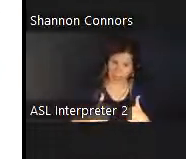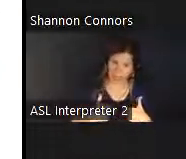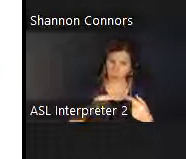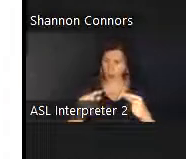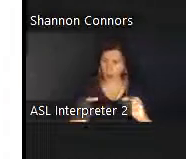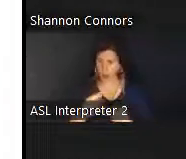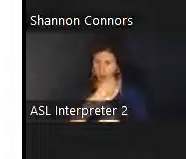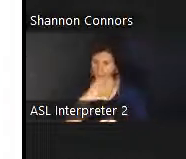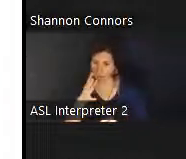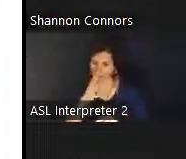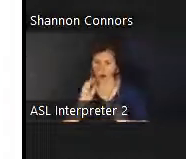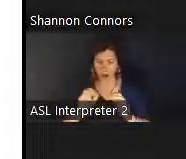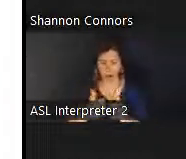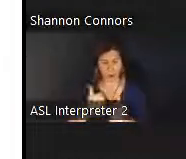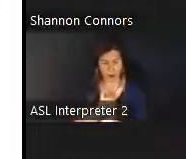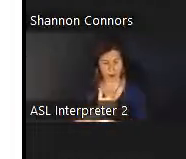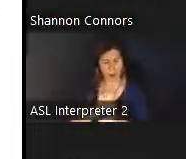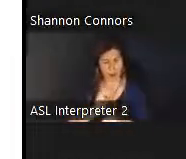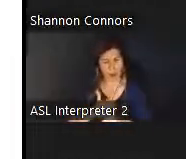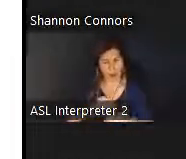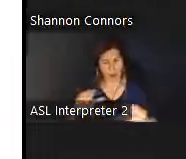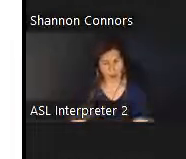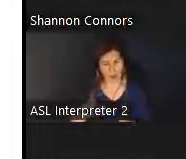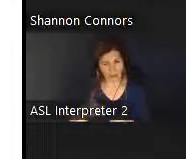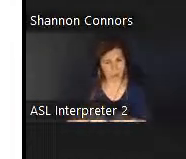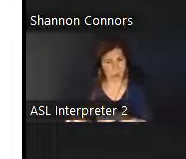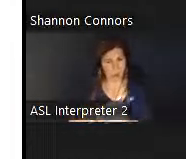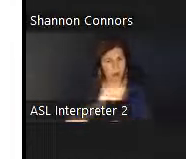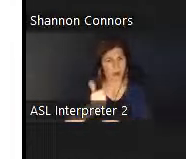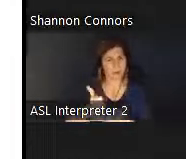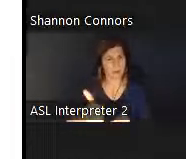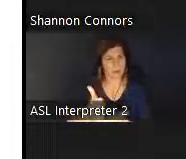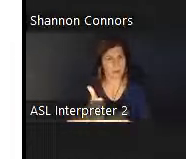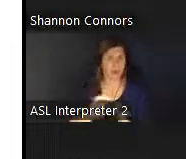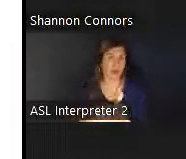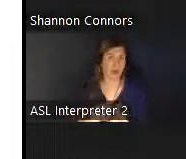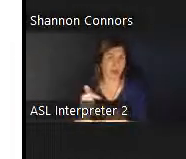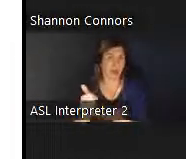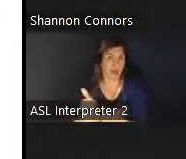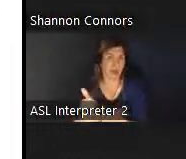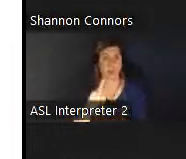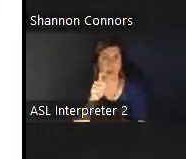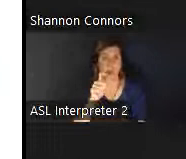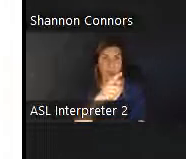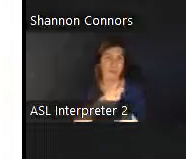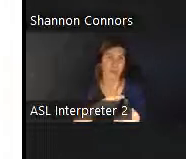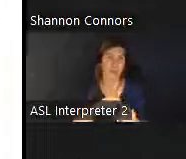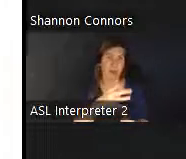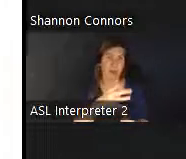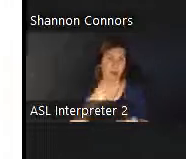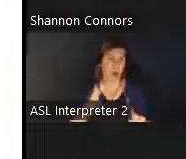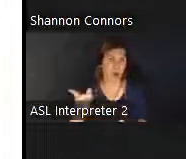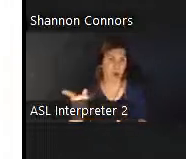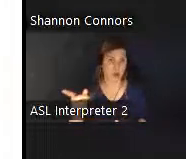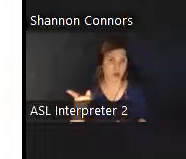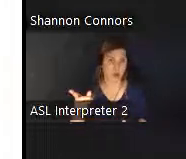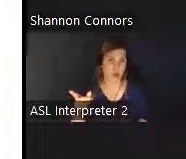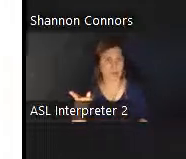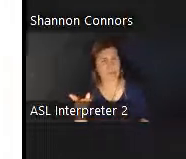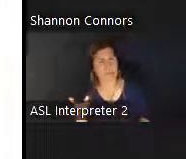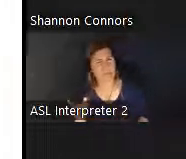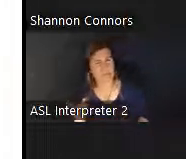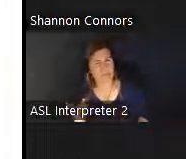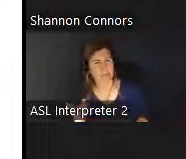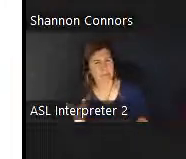document the intent of those to help describe to farmers in the area why might you want to do this, and how does it